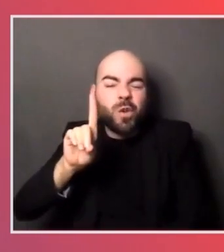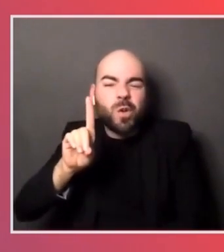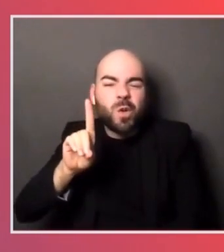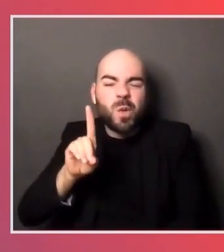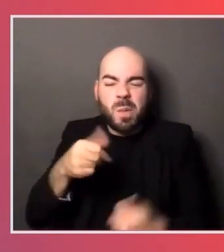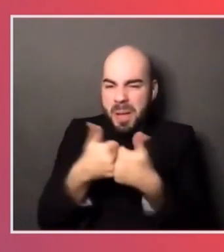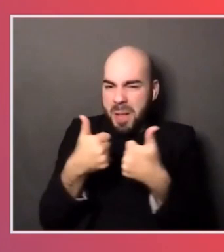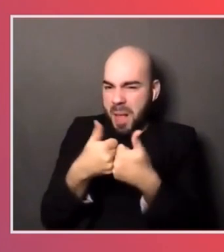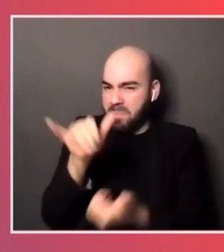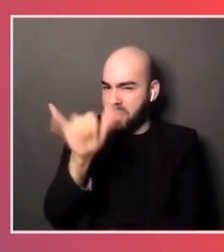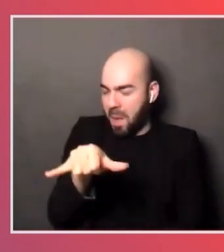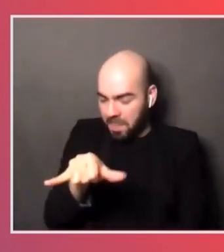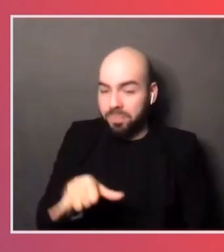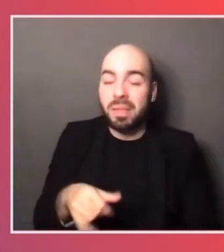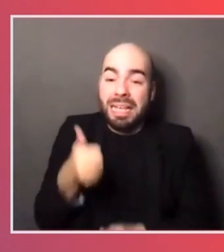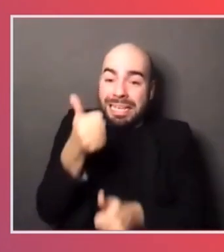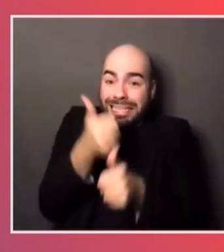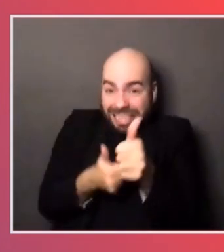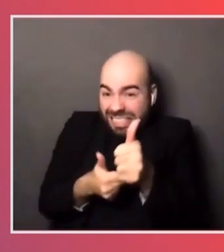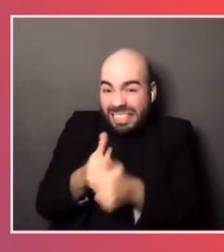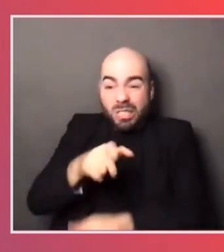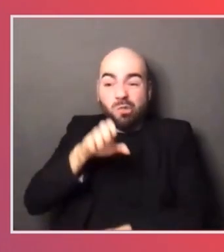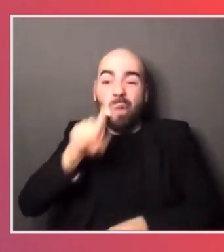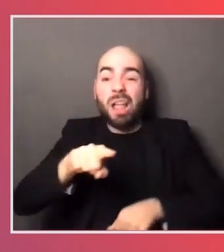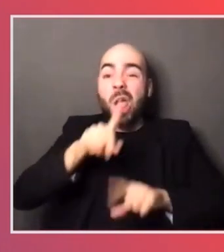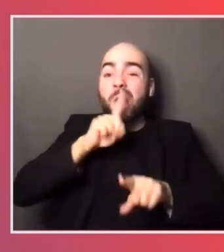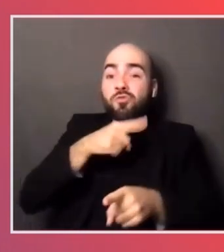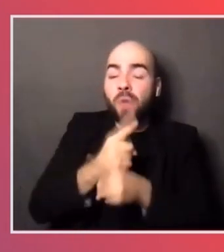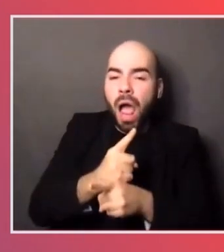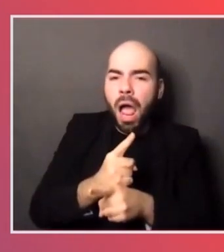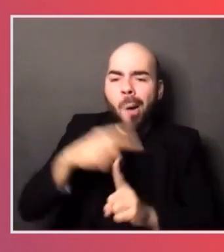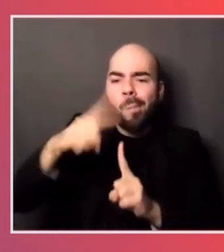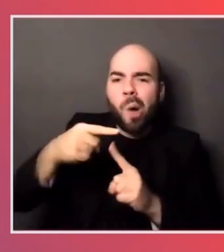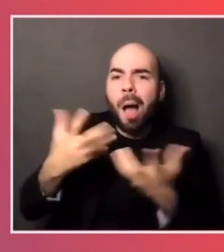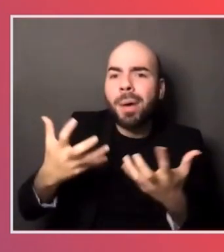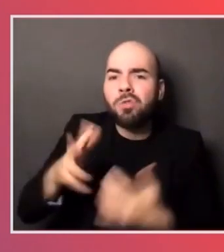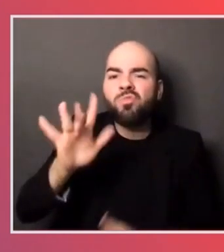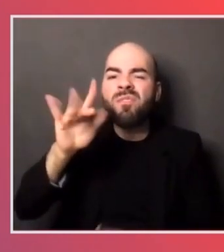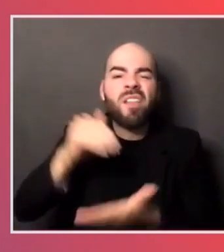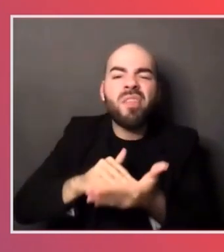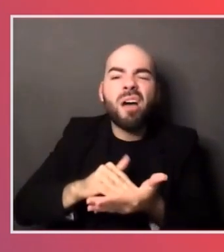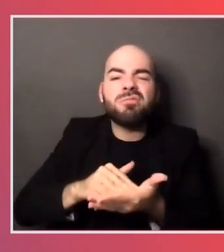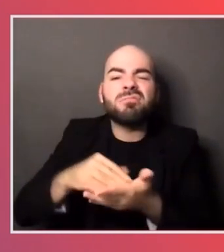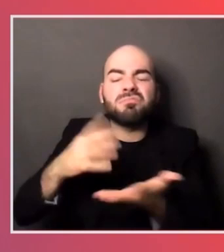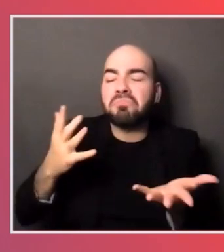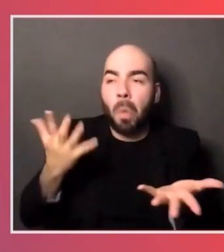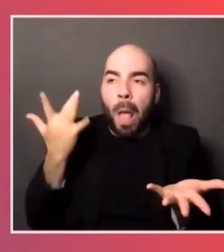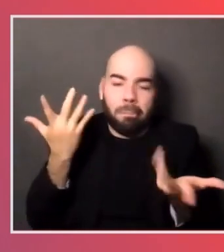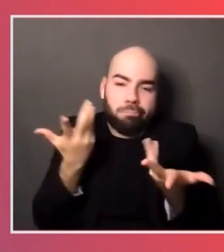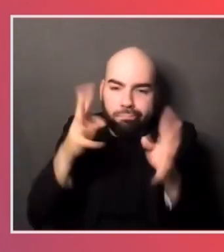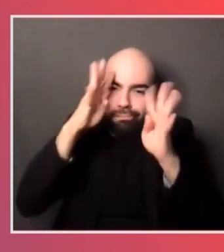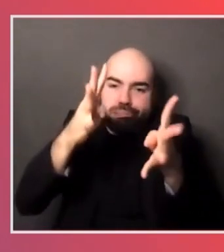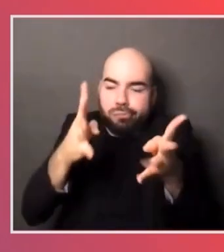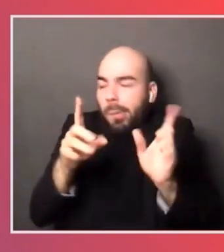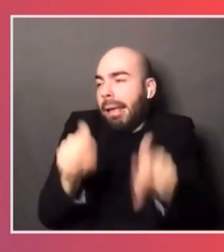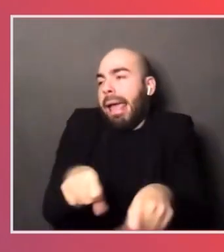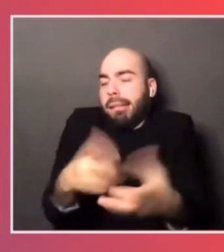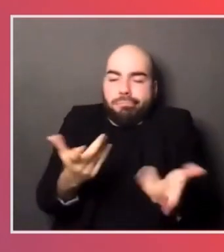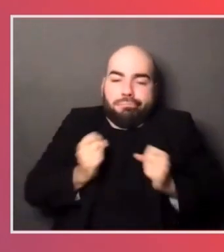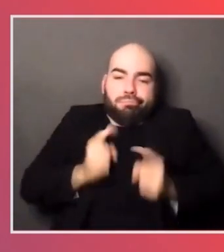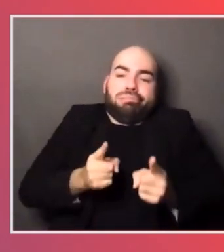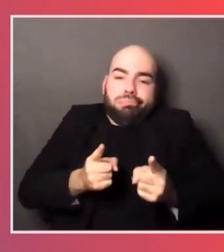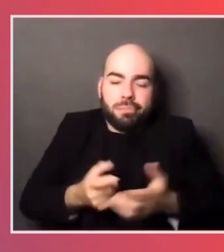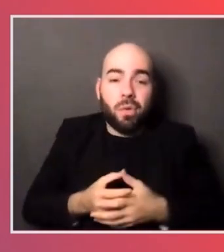25,000 points, just because. Wow. We've got our team captains. So we've got team captains. We have the